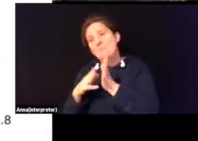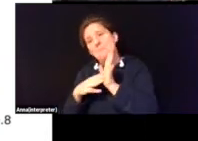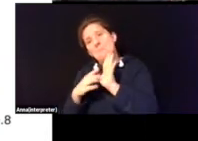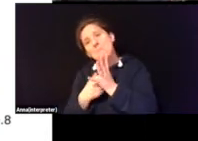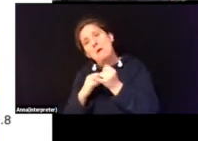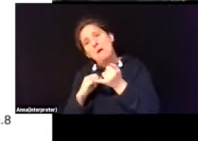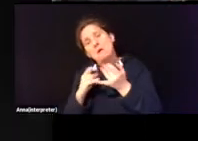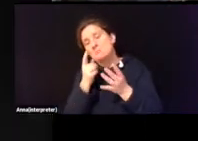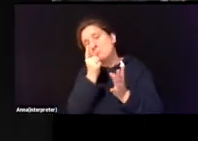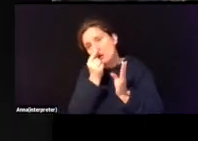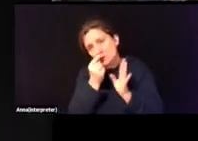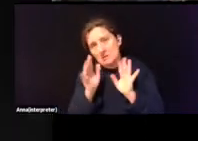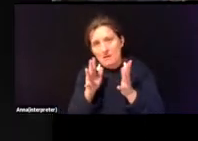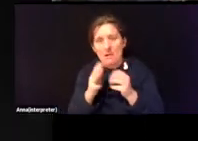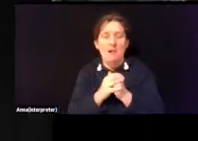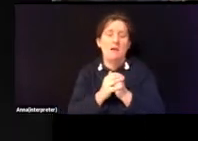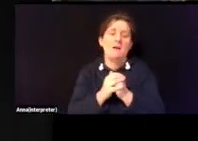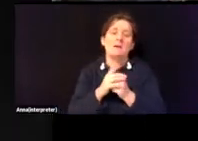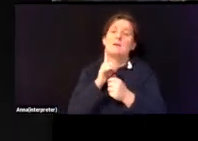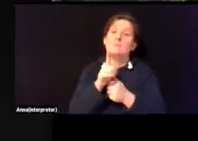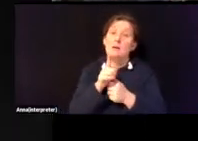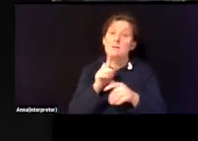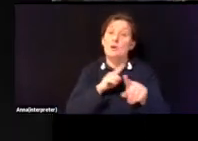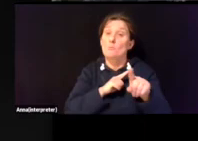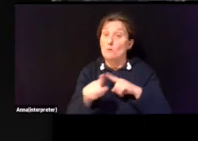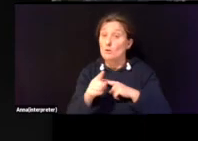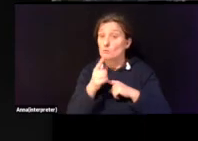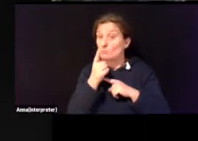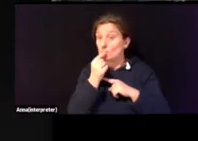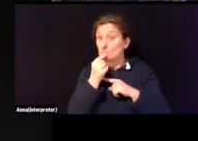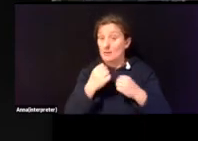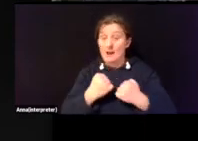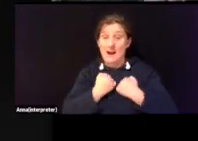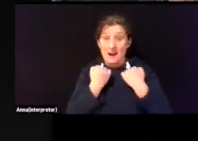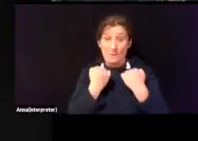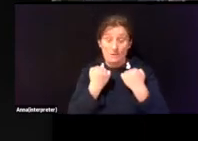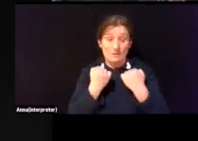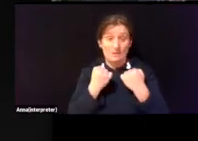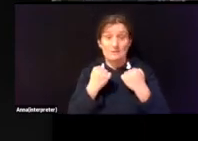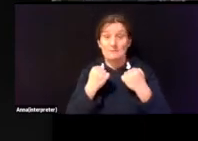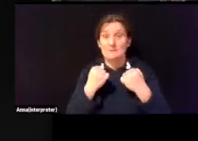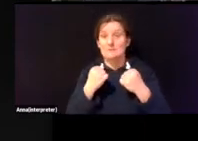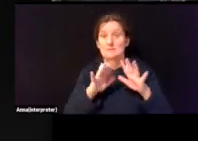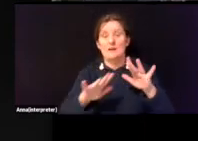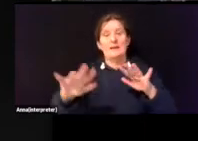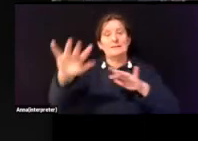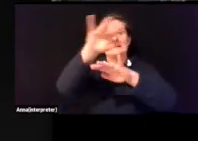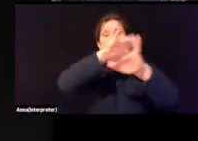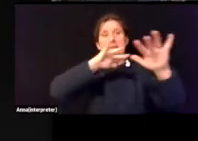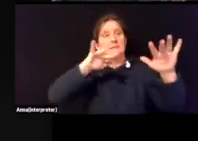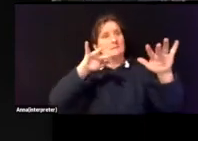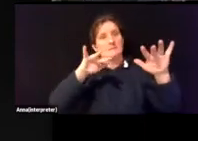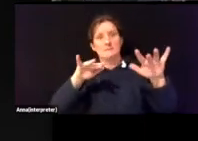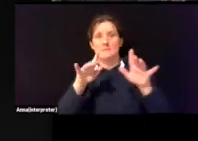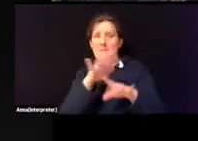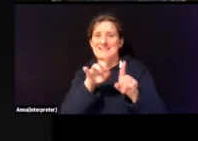been habitable in the past. But the most promising homes for life in our galaxy are places like